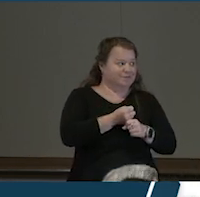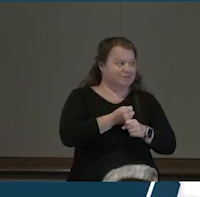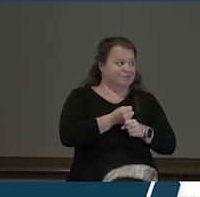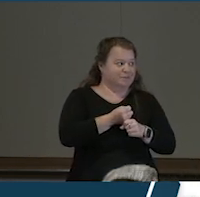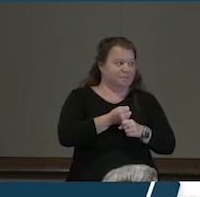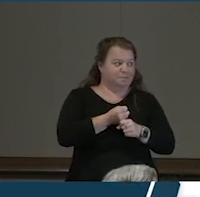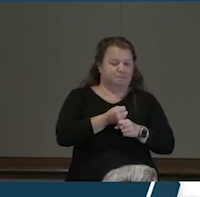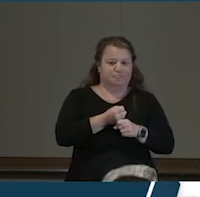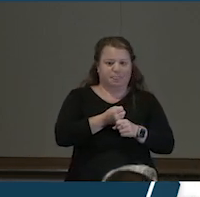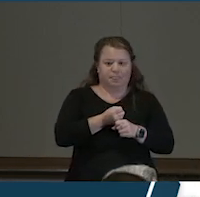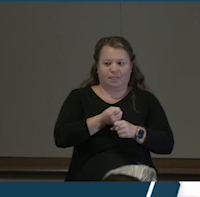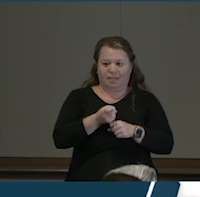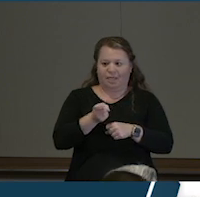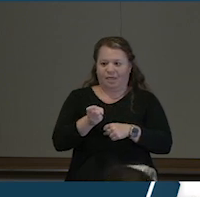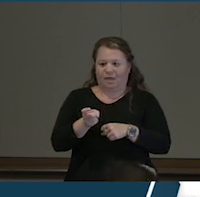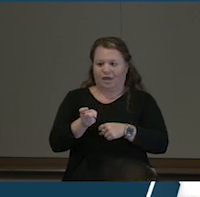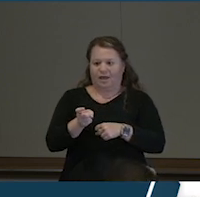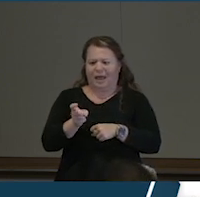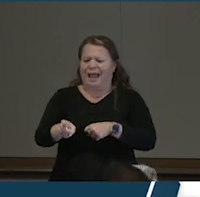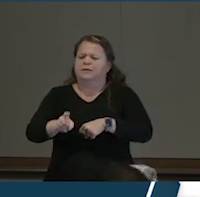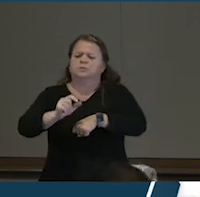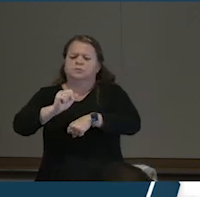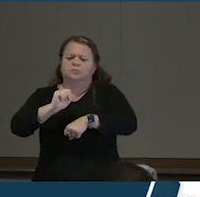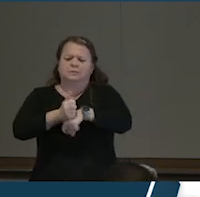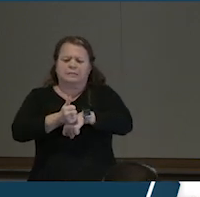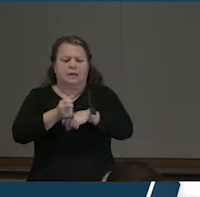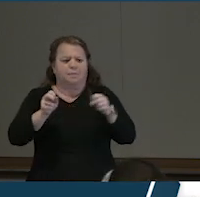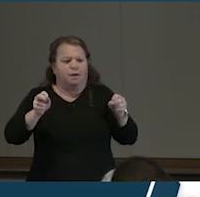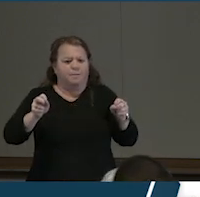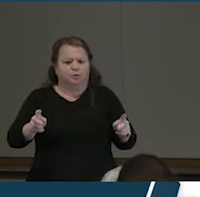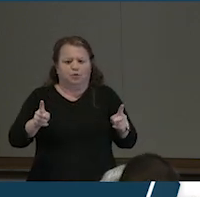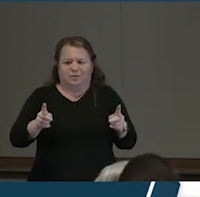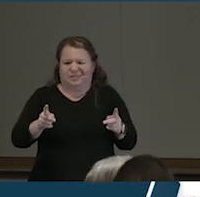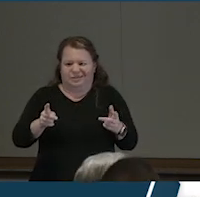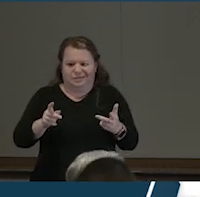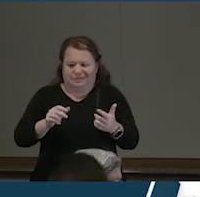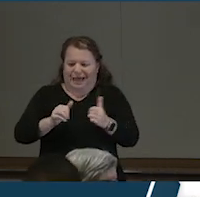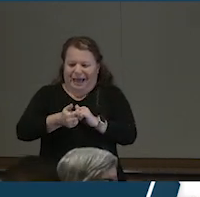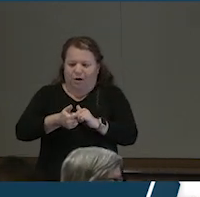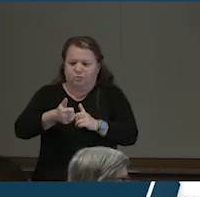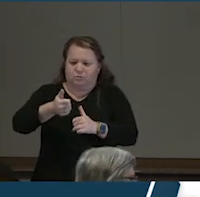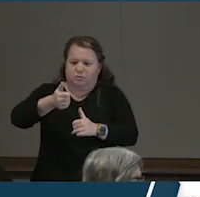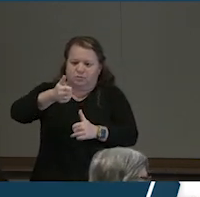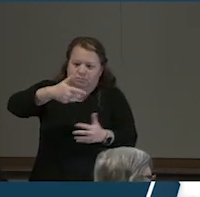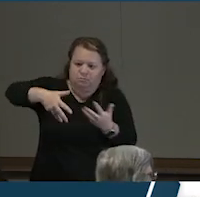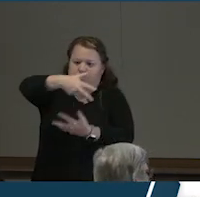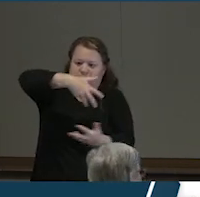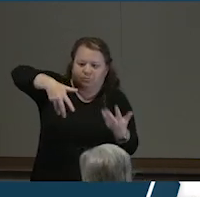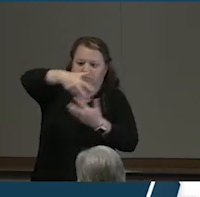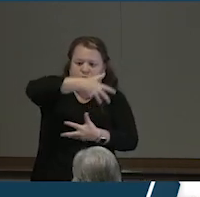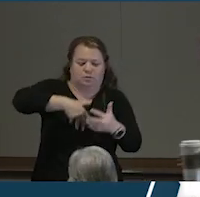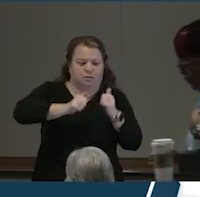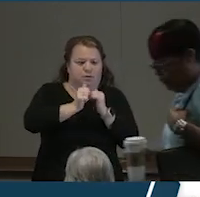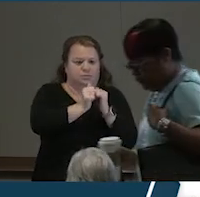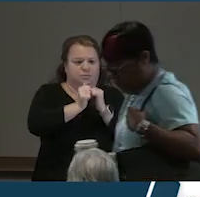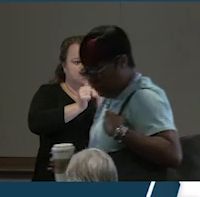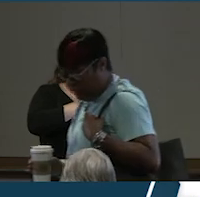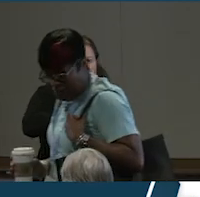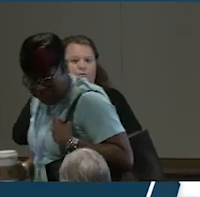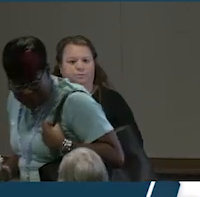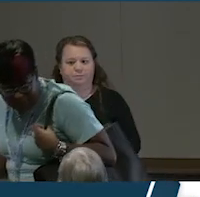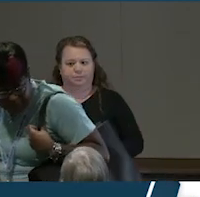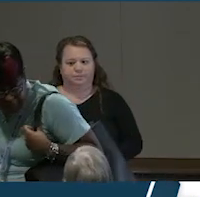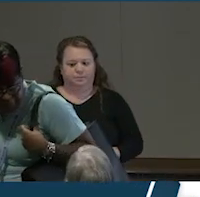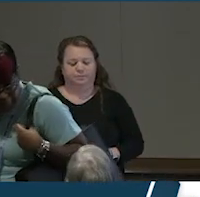up opportunities for them to sort of learn how to socialize, because everybody wanted the